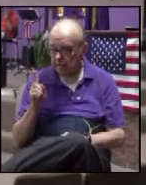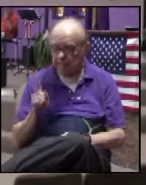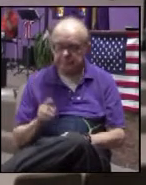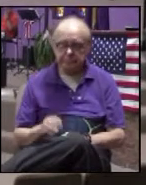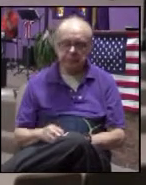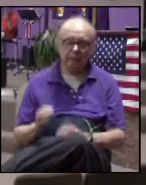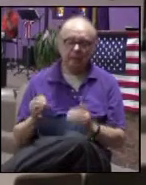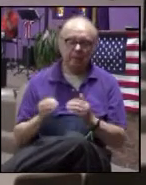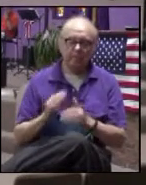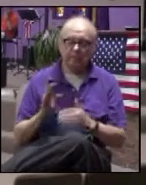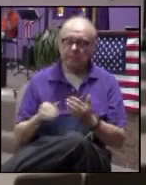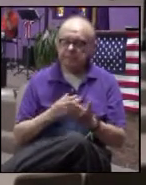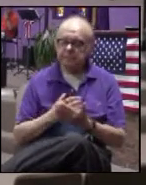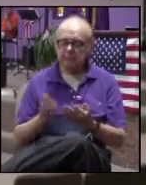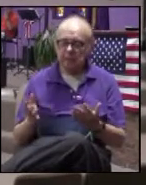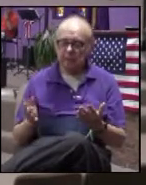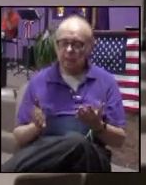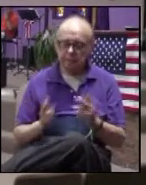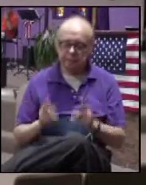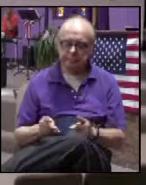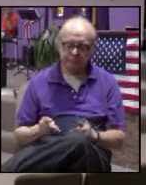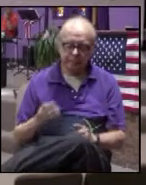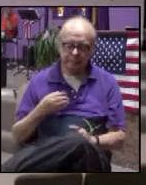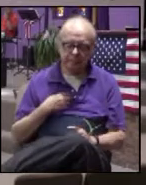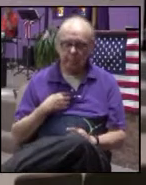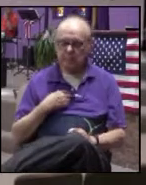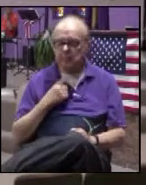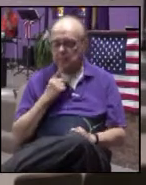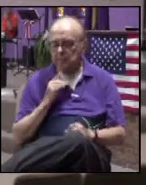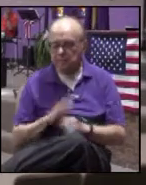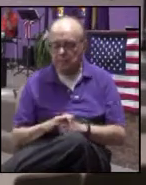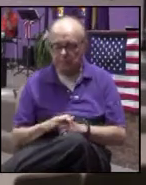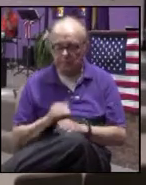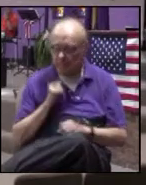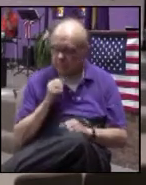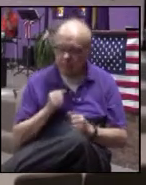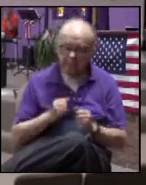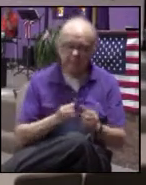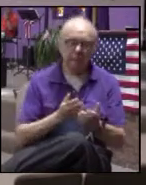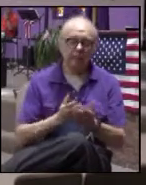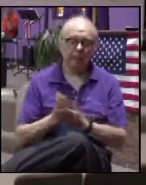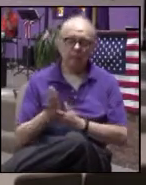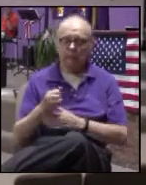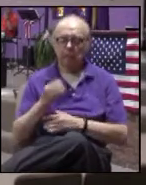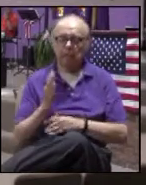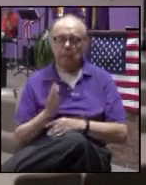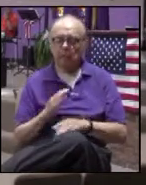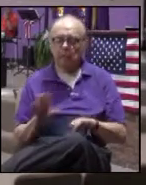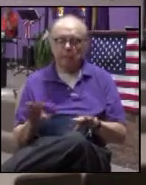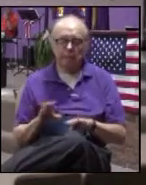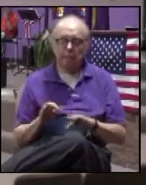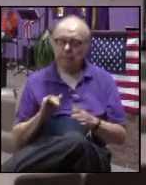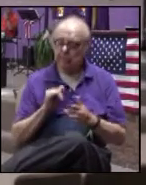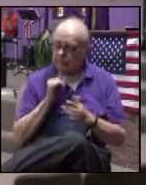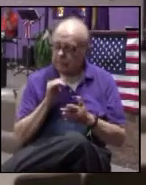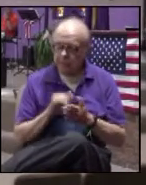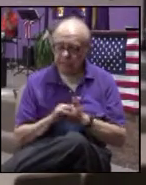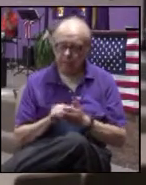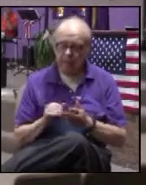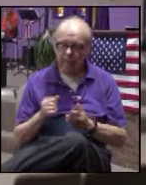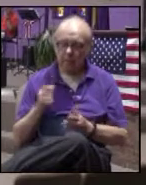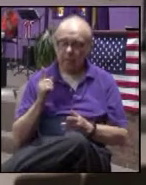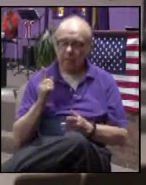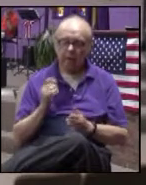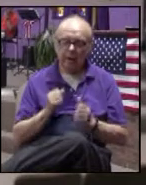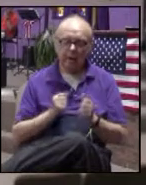Even when everyone around you, even myself, I have promised things and I have not followed through. God doesn't do that. He